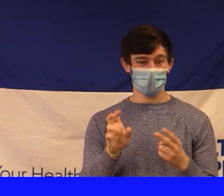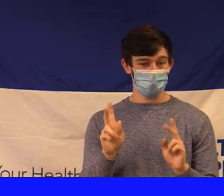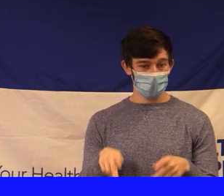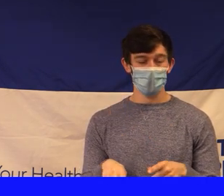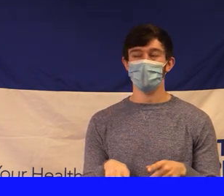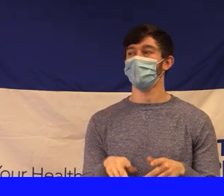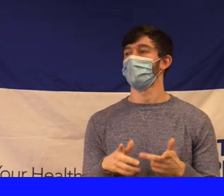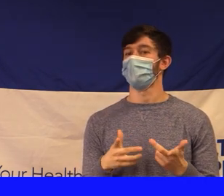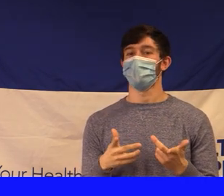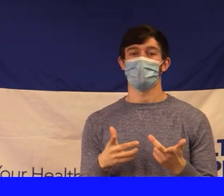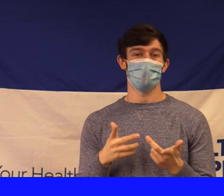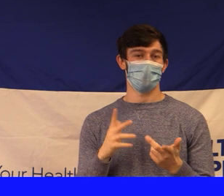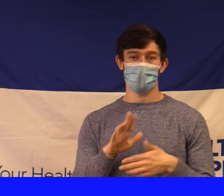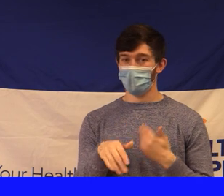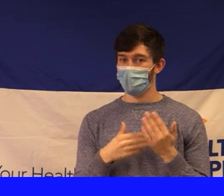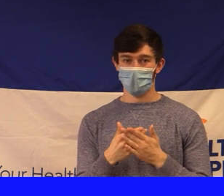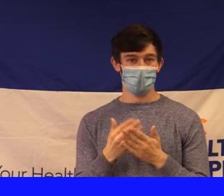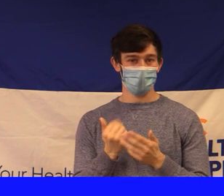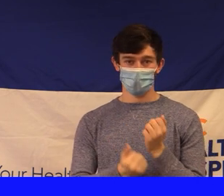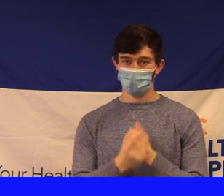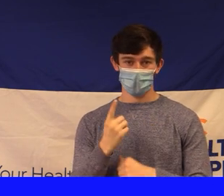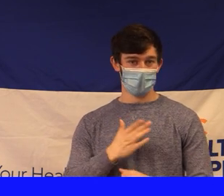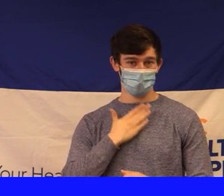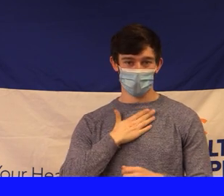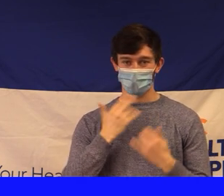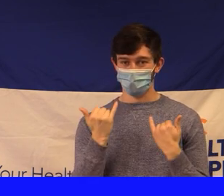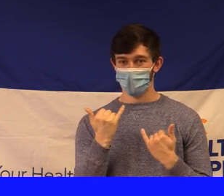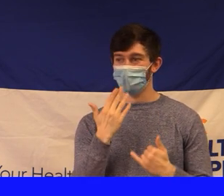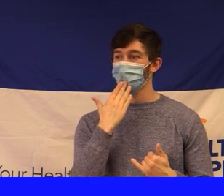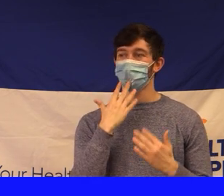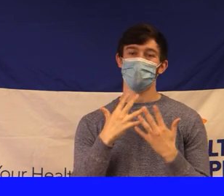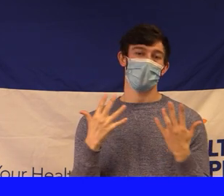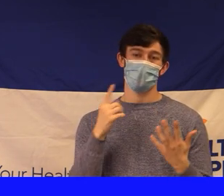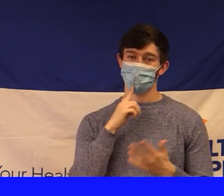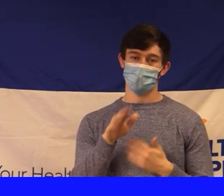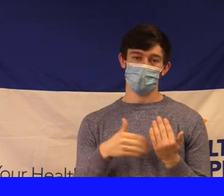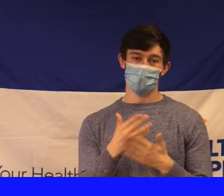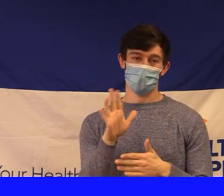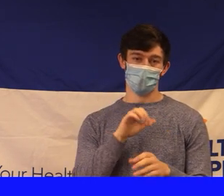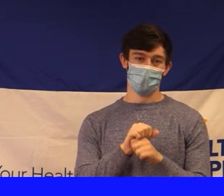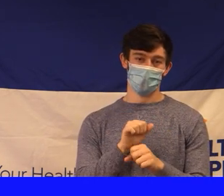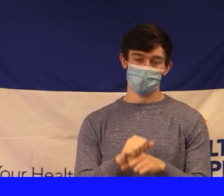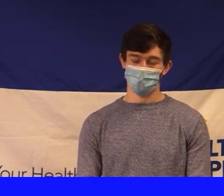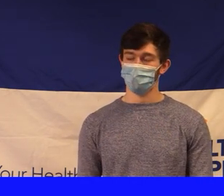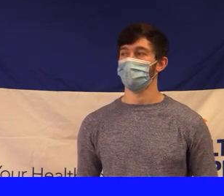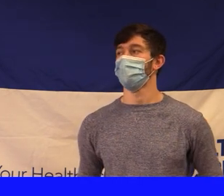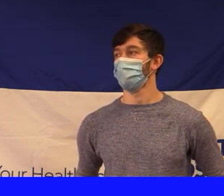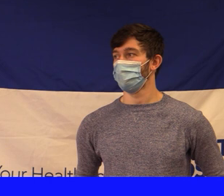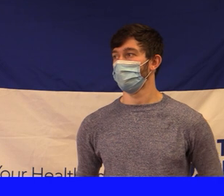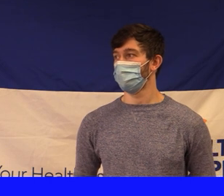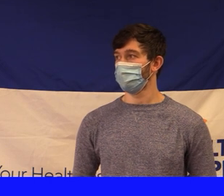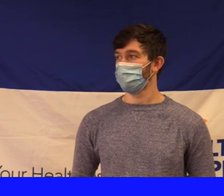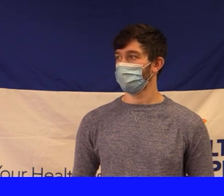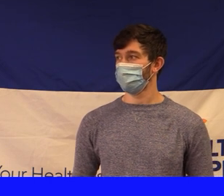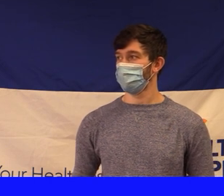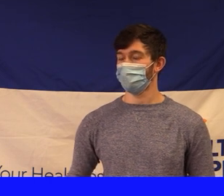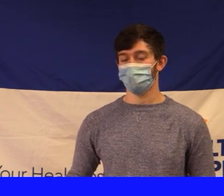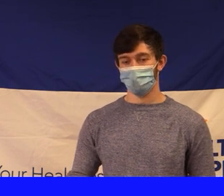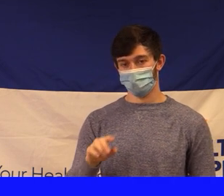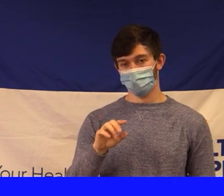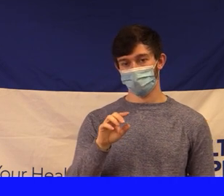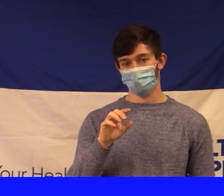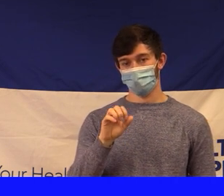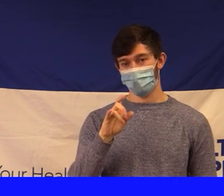the pharmacy person all very happy today. Thank you so much for all you're doing. Excellent. And lastly, Mr. Ziegler for Dr.